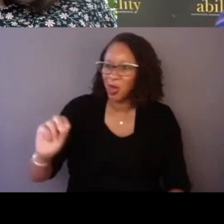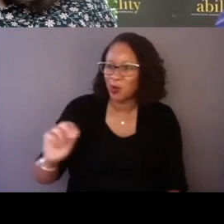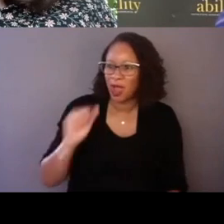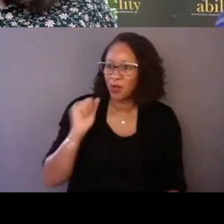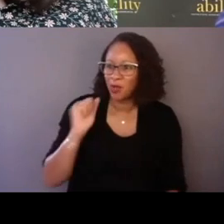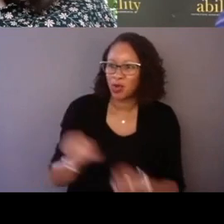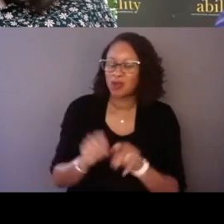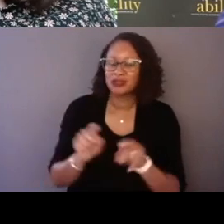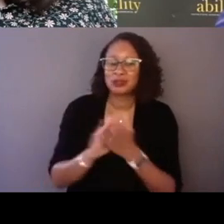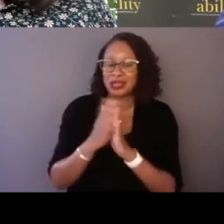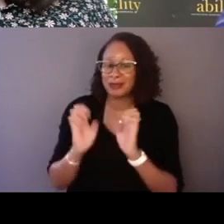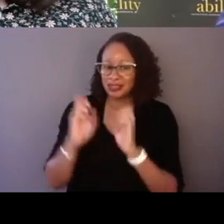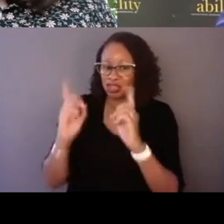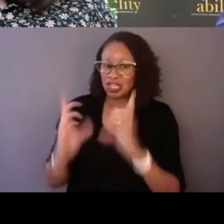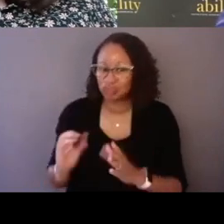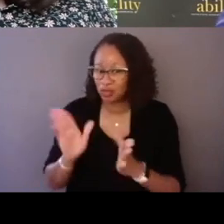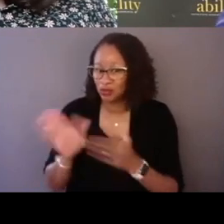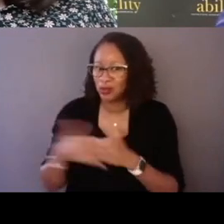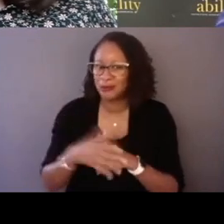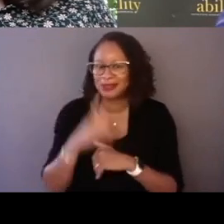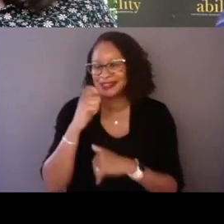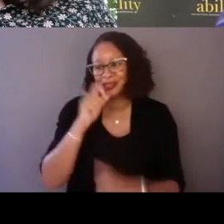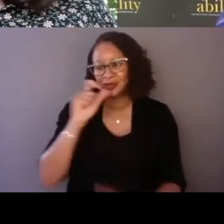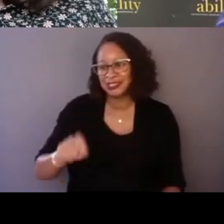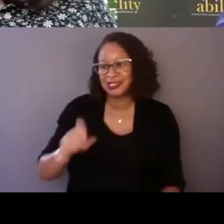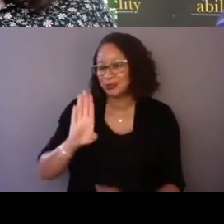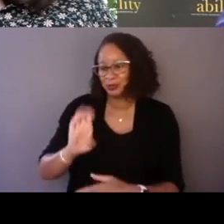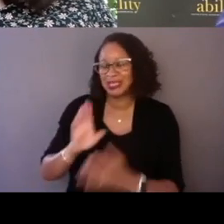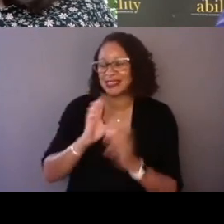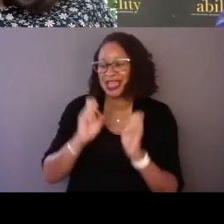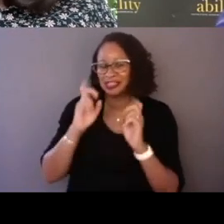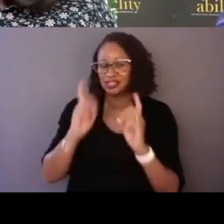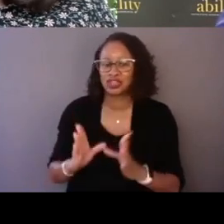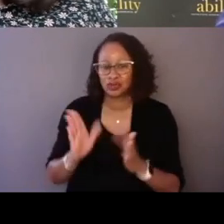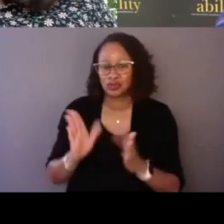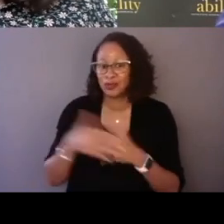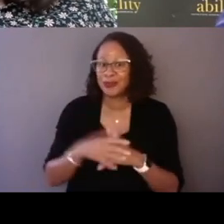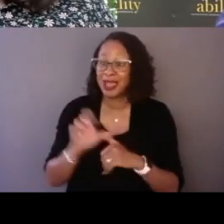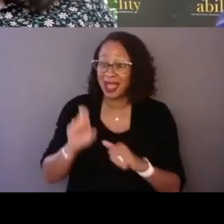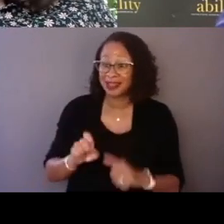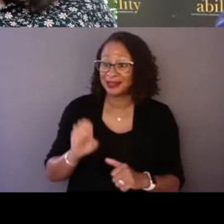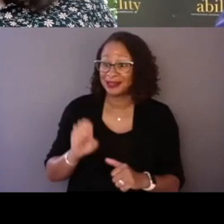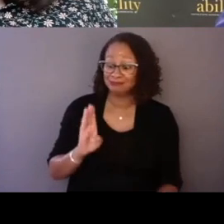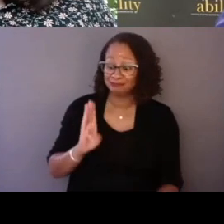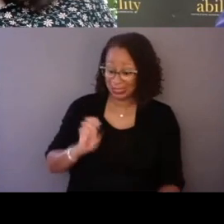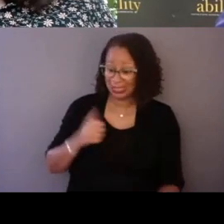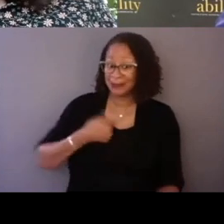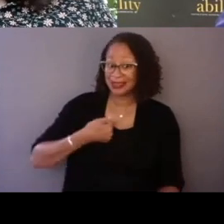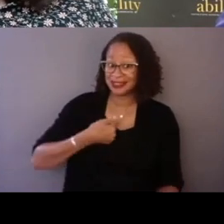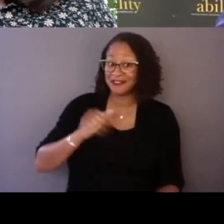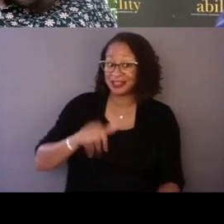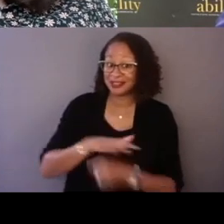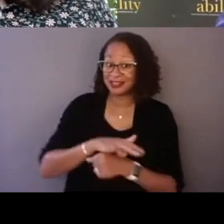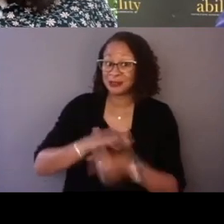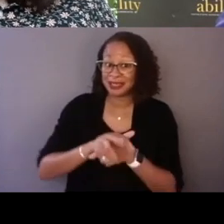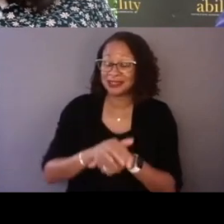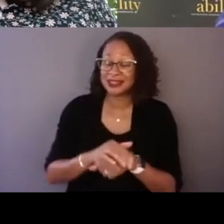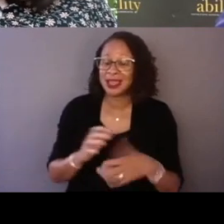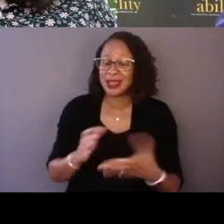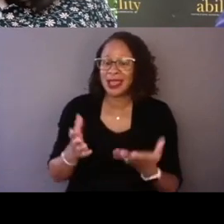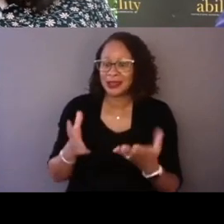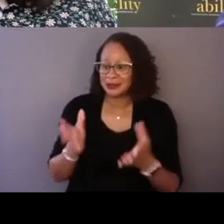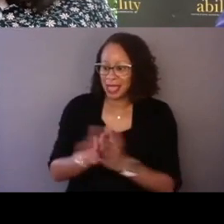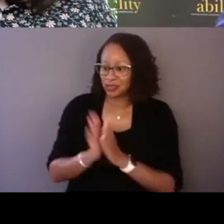be the educator in the room, because I don't have to be the educator in the room. I can just be and be myself in this space, and ask you all to